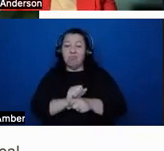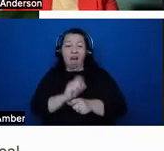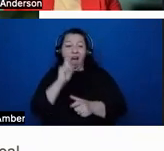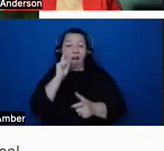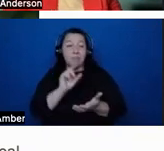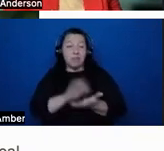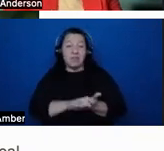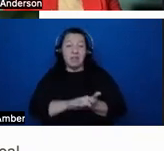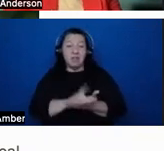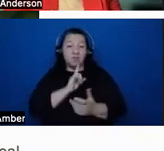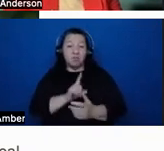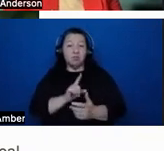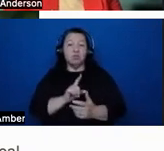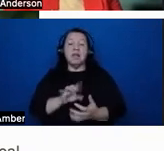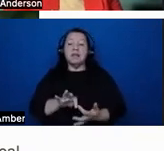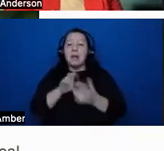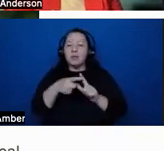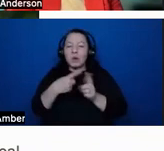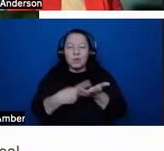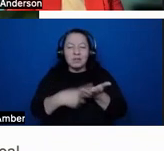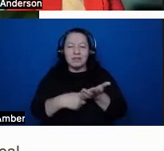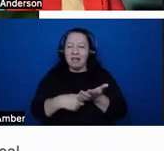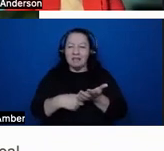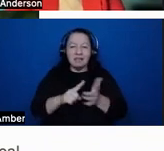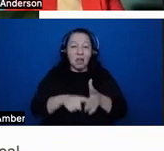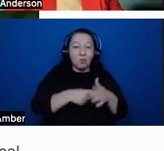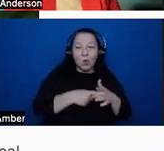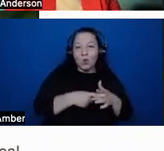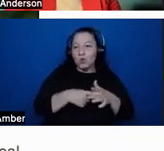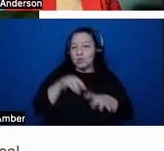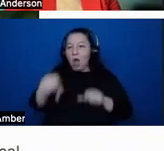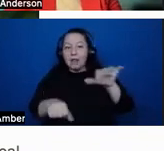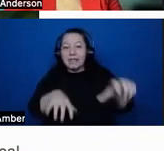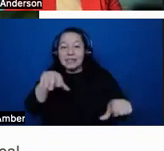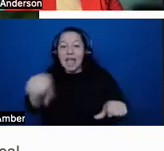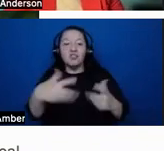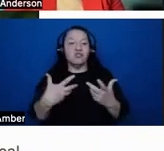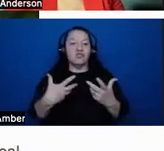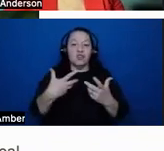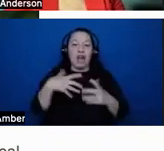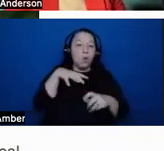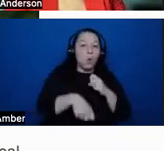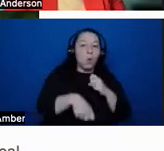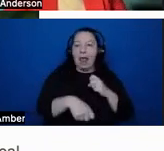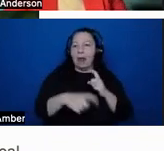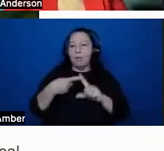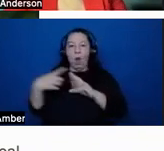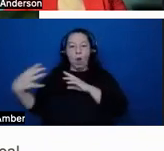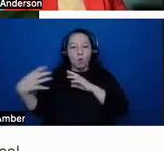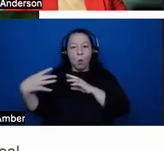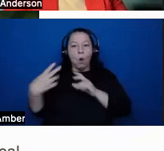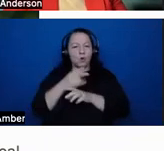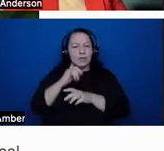colonization and the intersections with rape as a tool of war and all these sorts of things. At the same